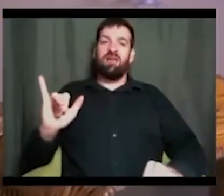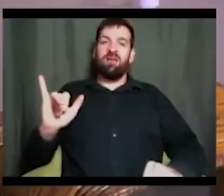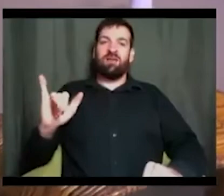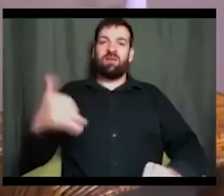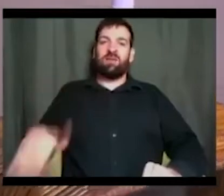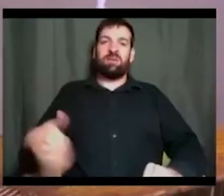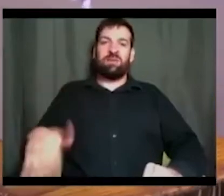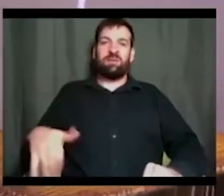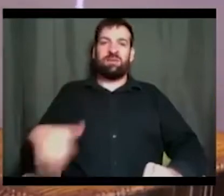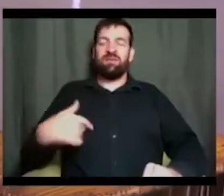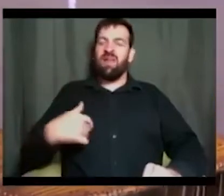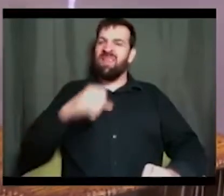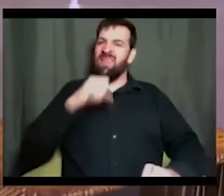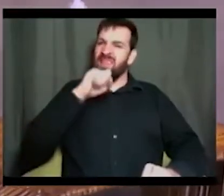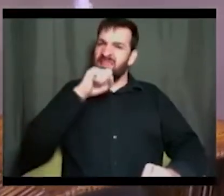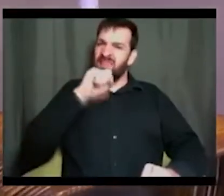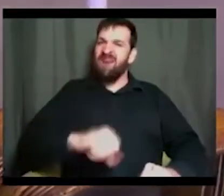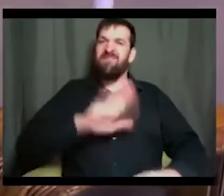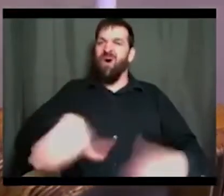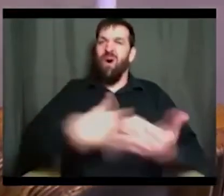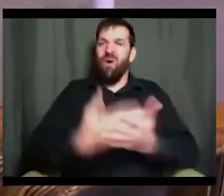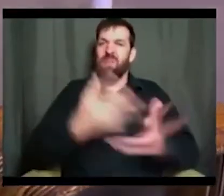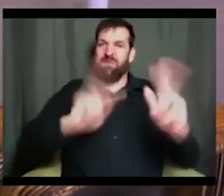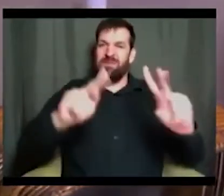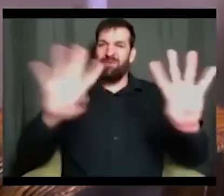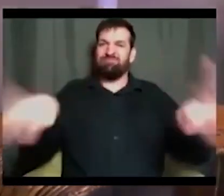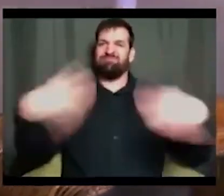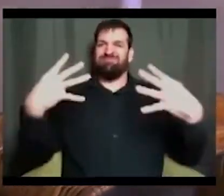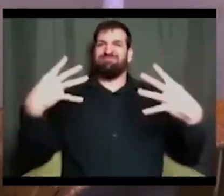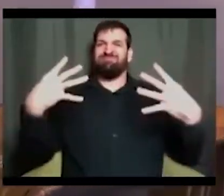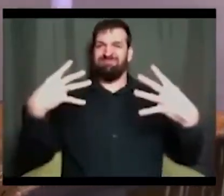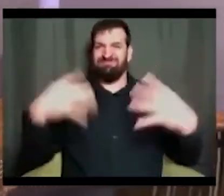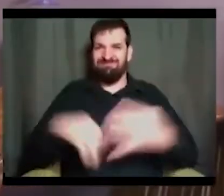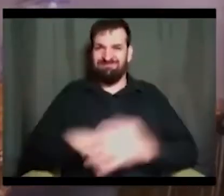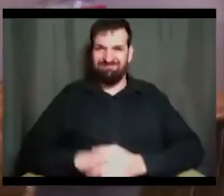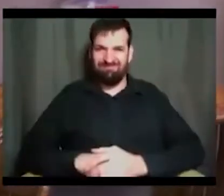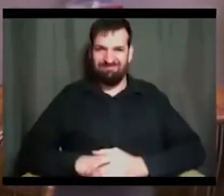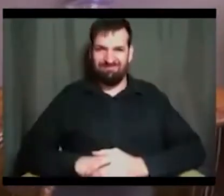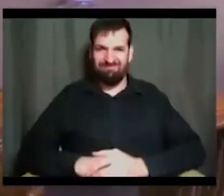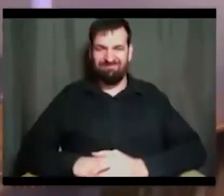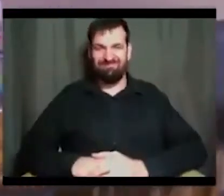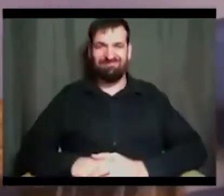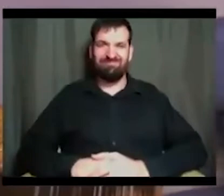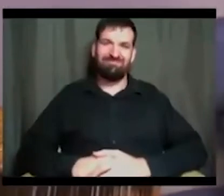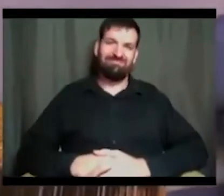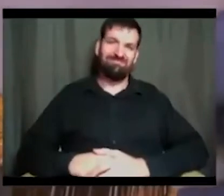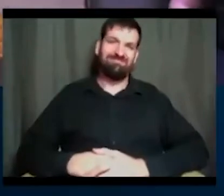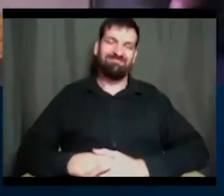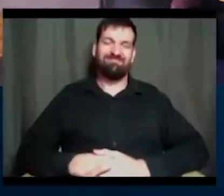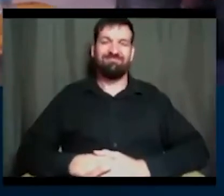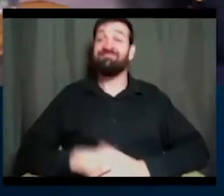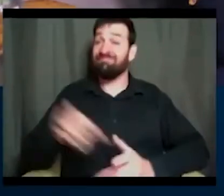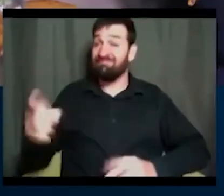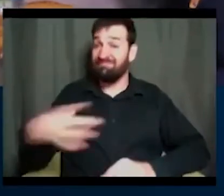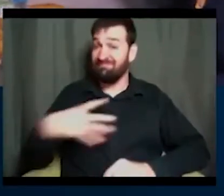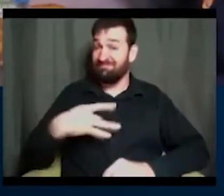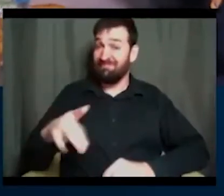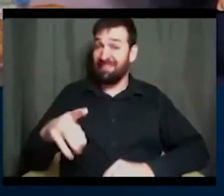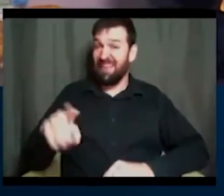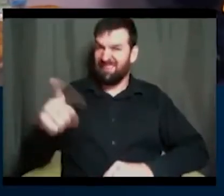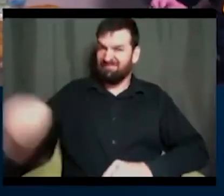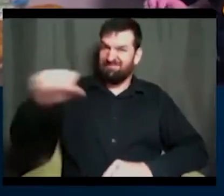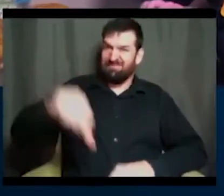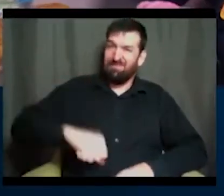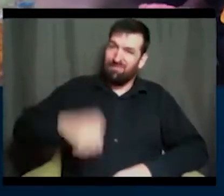love all of the people looking at me and appreciating They me. are looking at you. And You like those proud doctors looking at you, don't